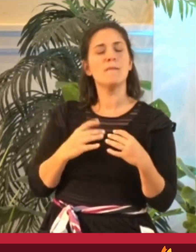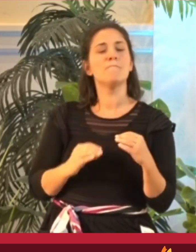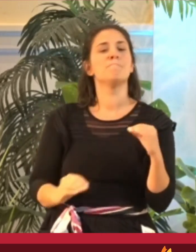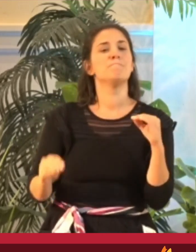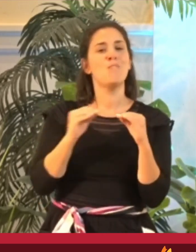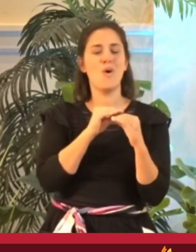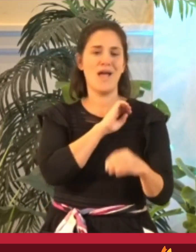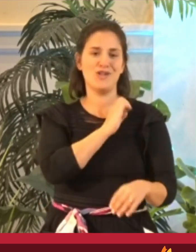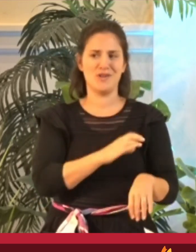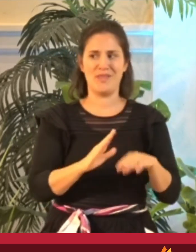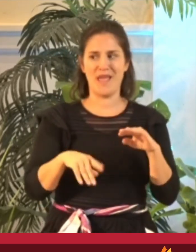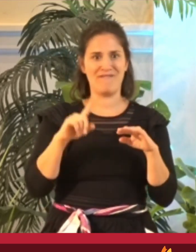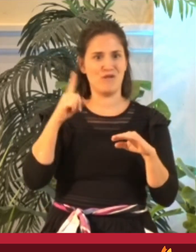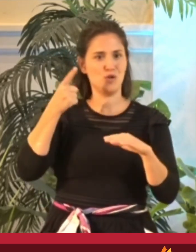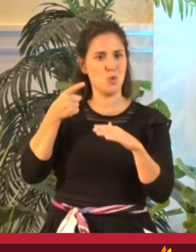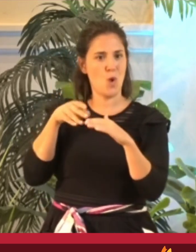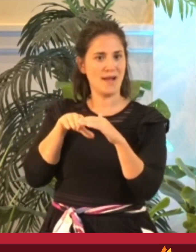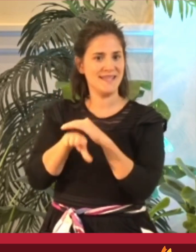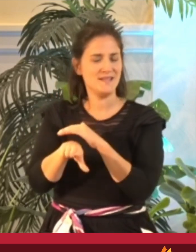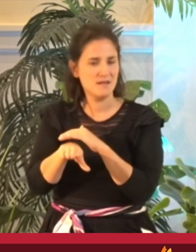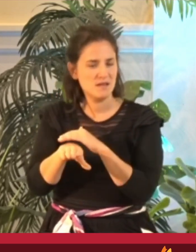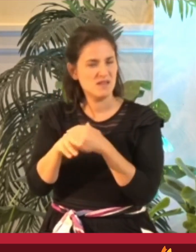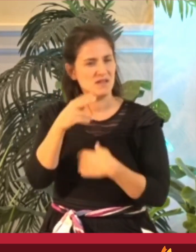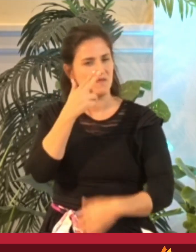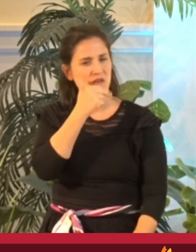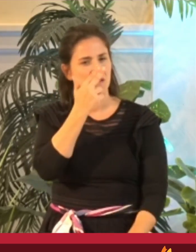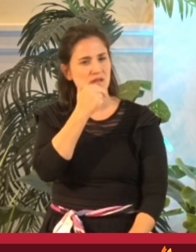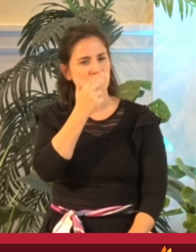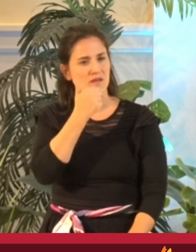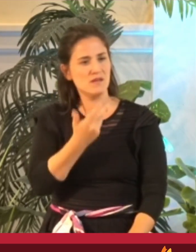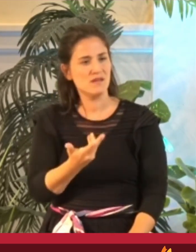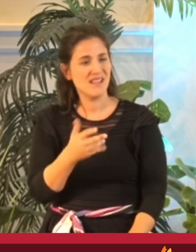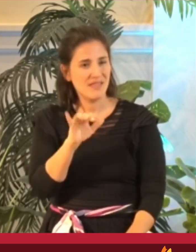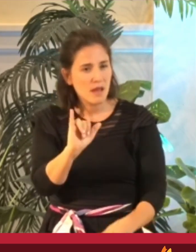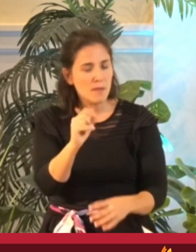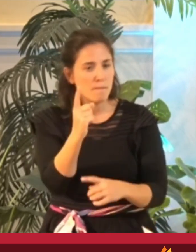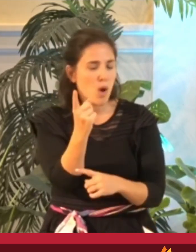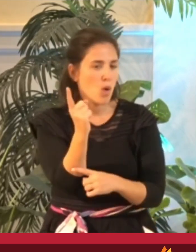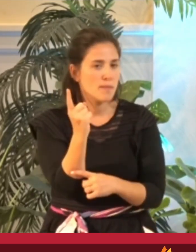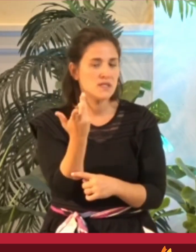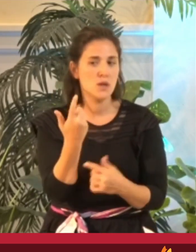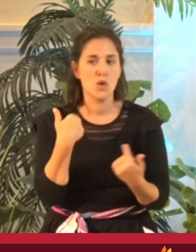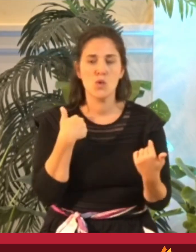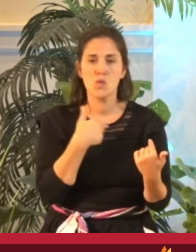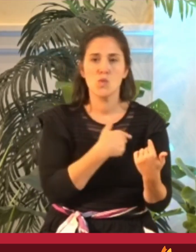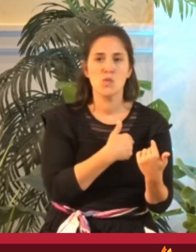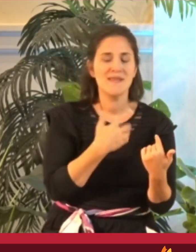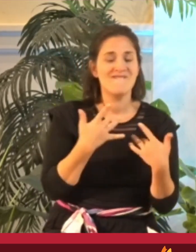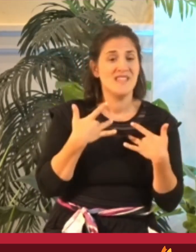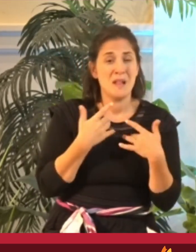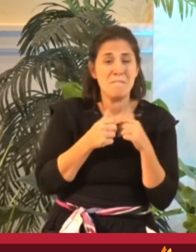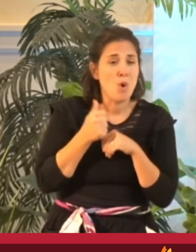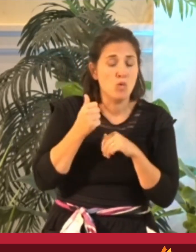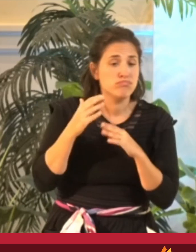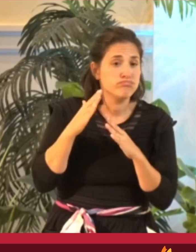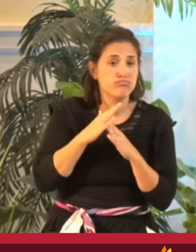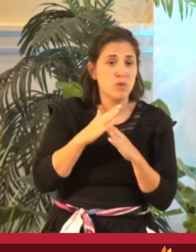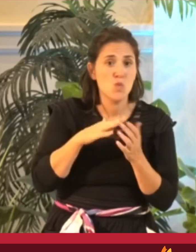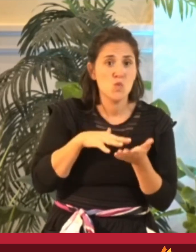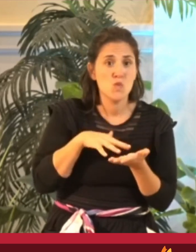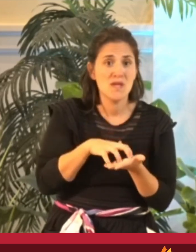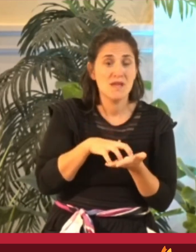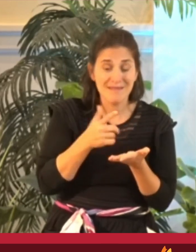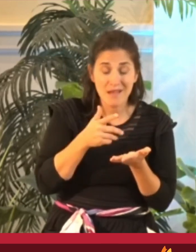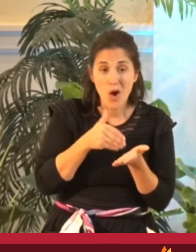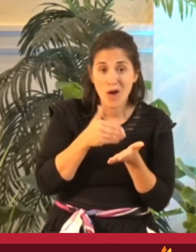and energized than when I first walked in. It is in these moments when we are at our weakest that we